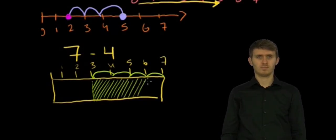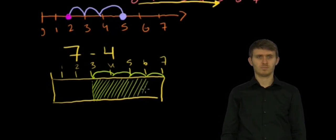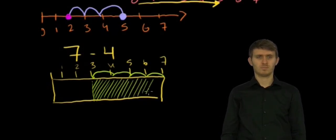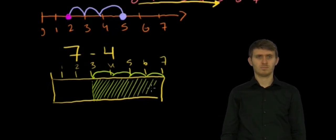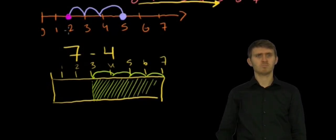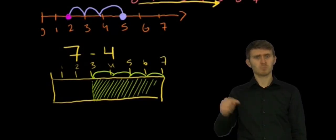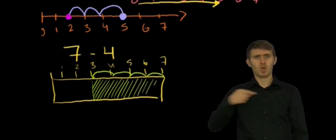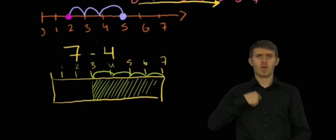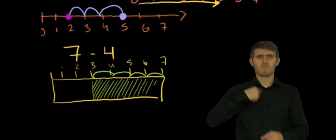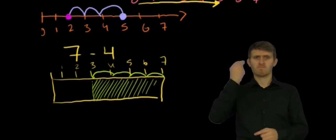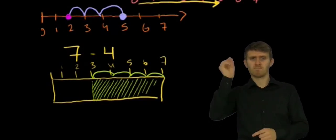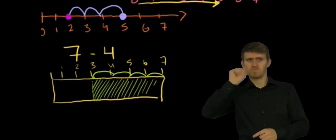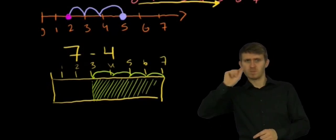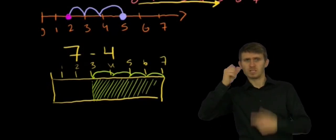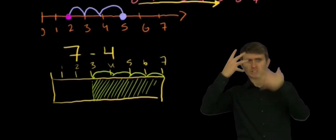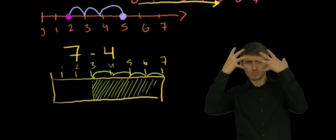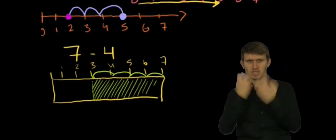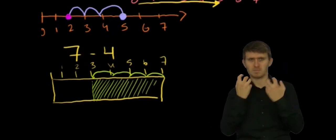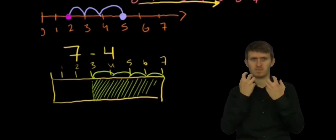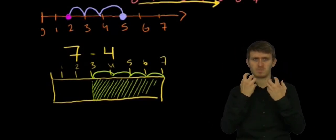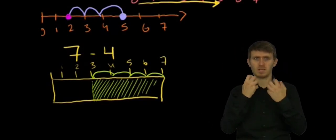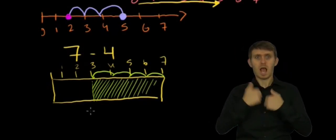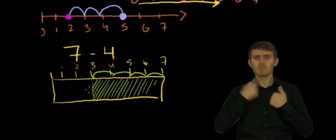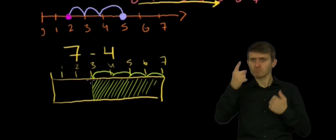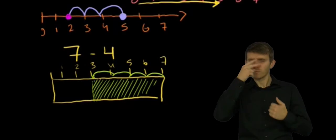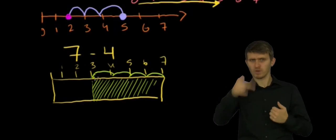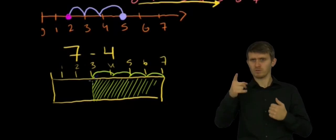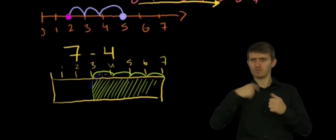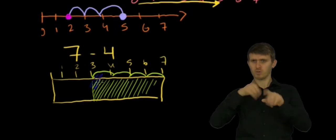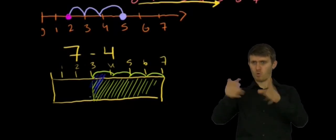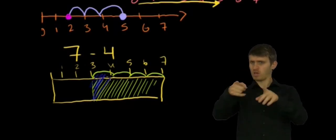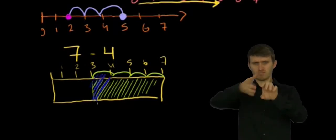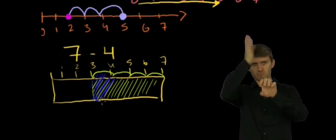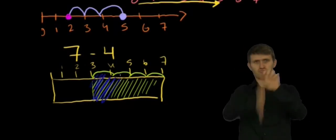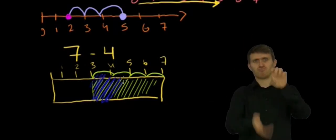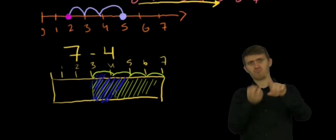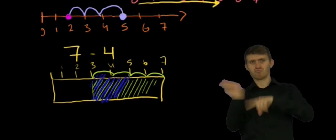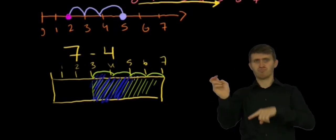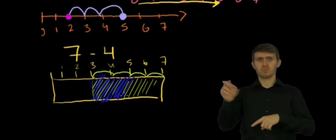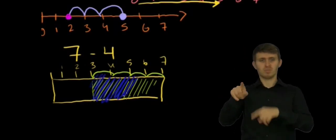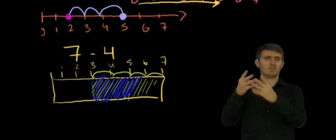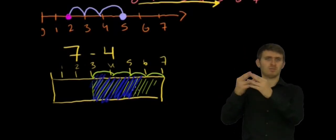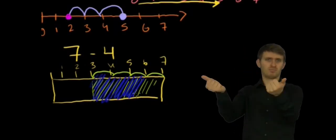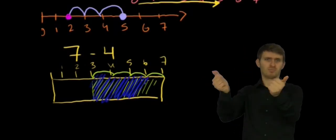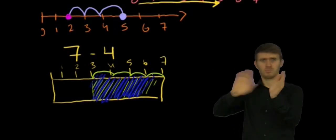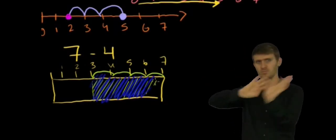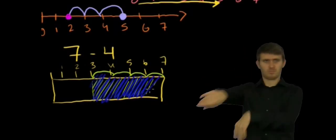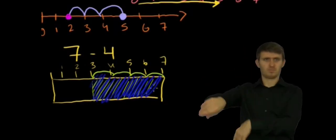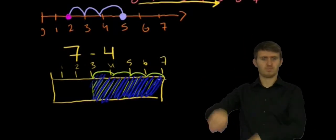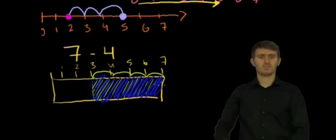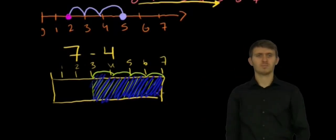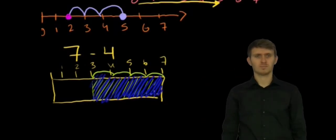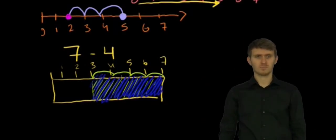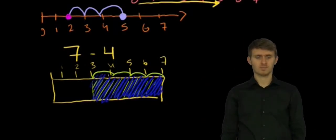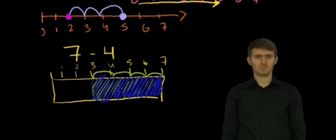sawing it off of the wood. Maybe I should do that in a darker color to show that I'm sawing it off. So all of this stuff is going to disappear. I'm grinding it